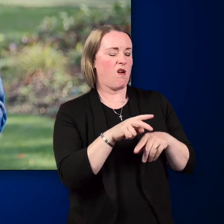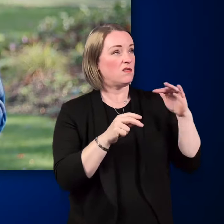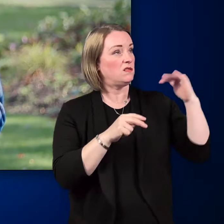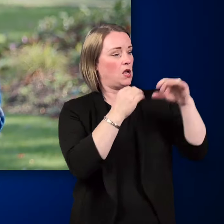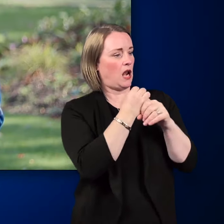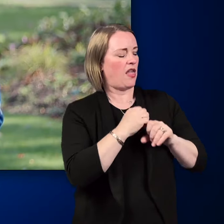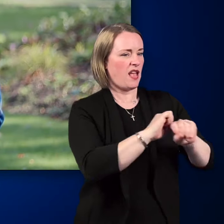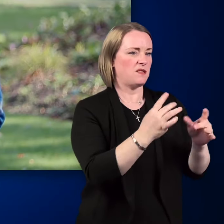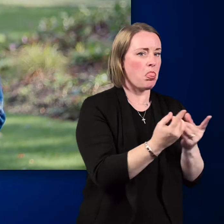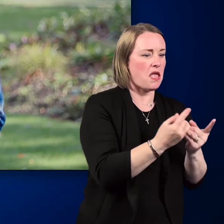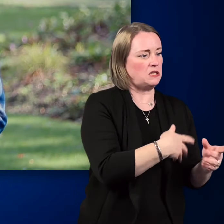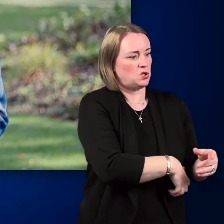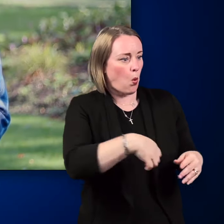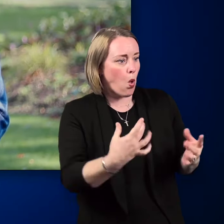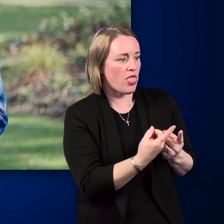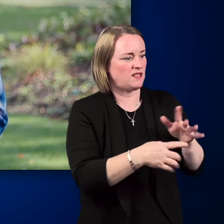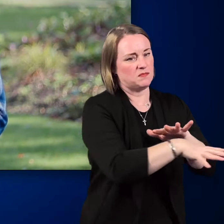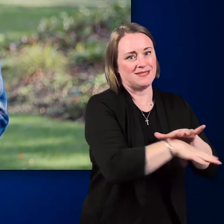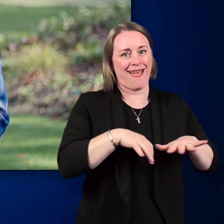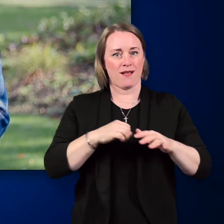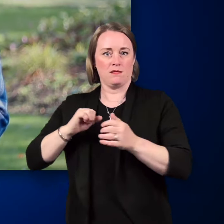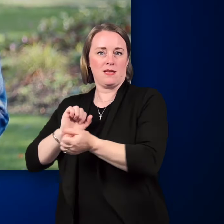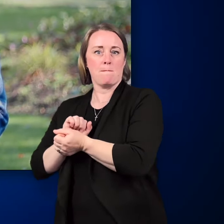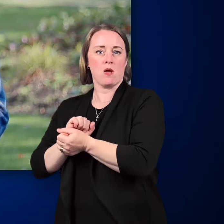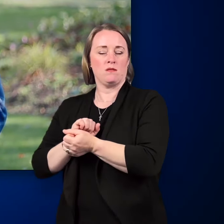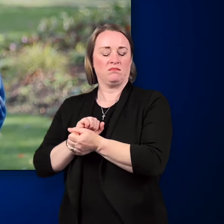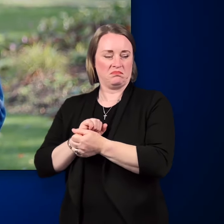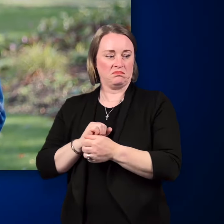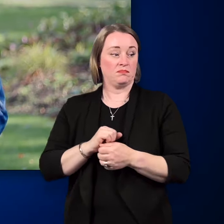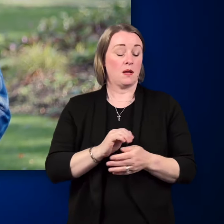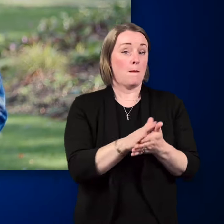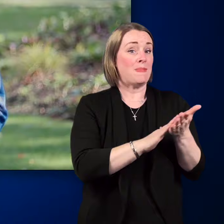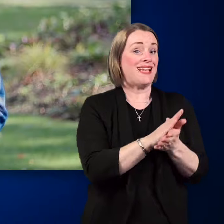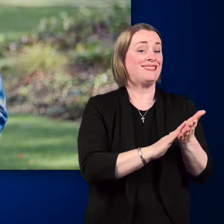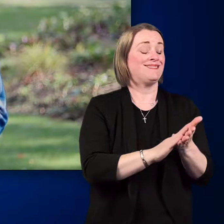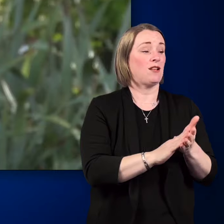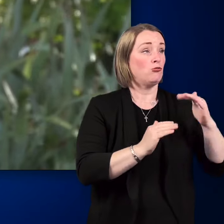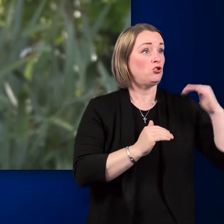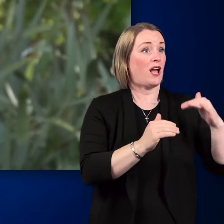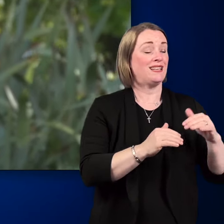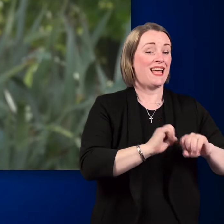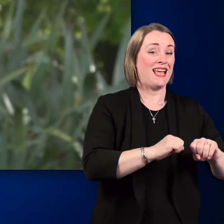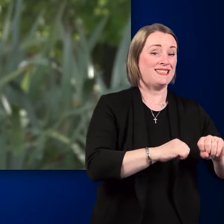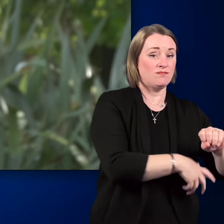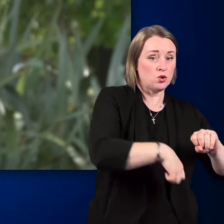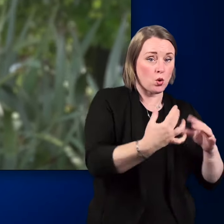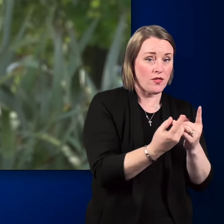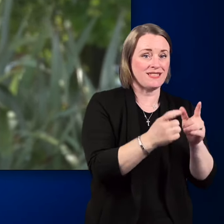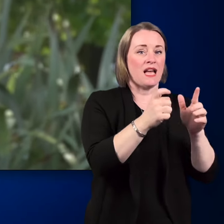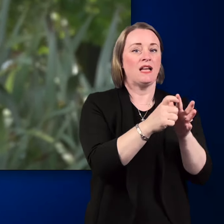has disarmed the giant. Folks, this is important to get. It's